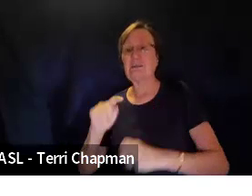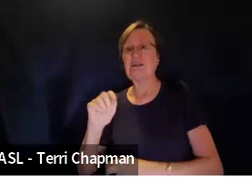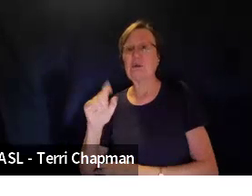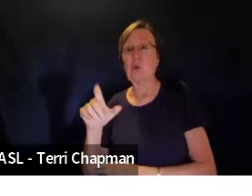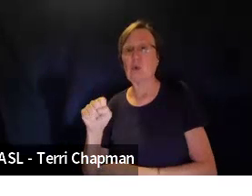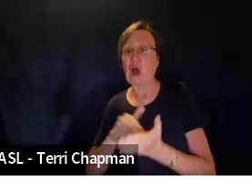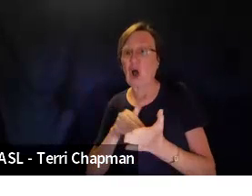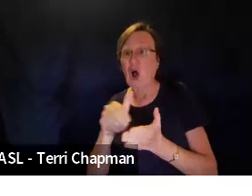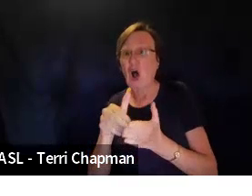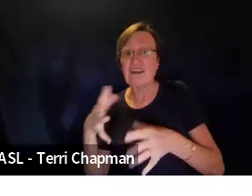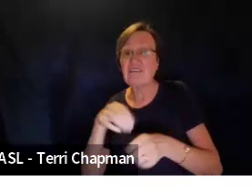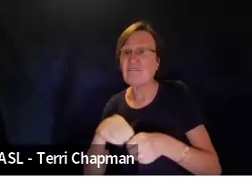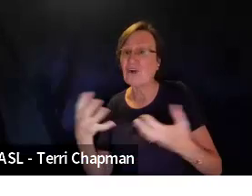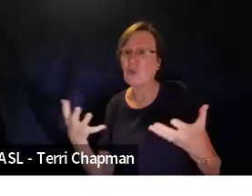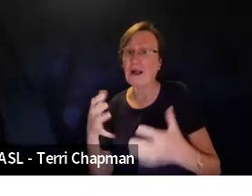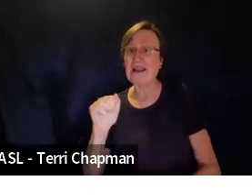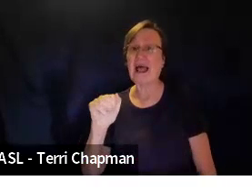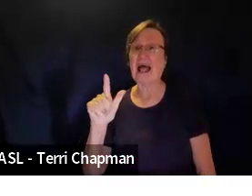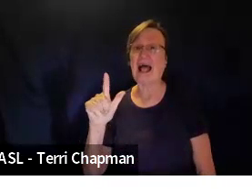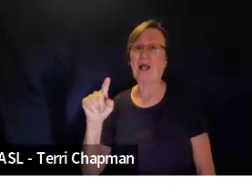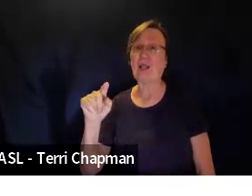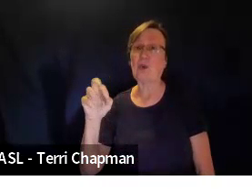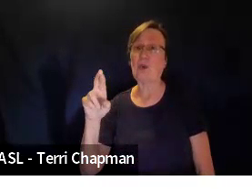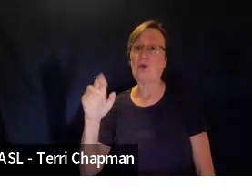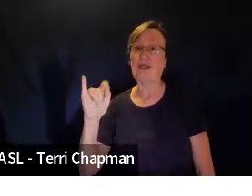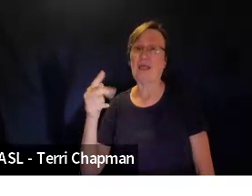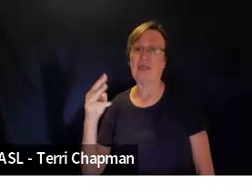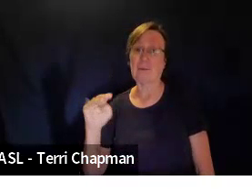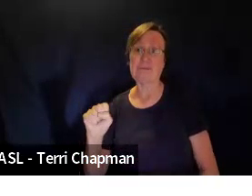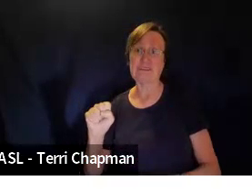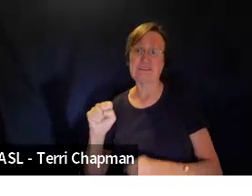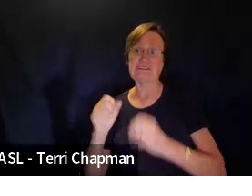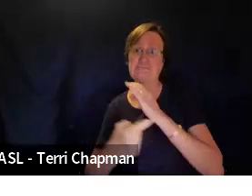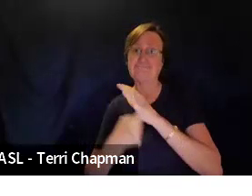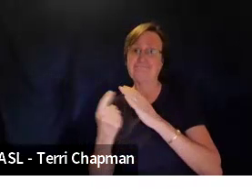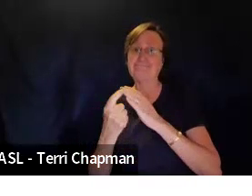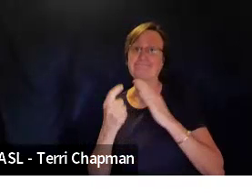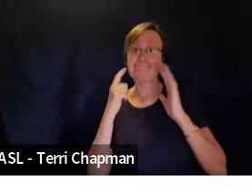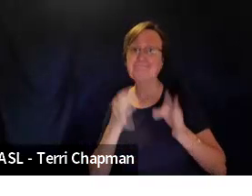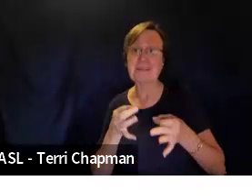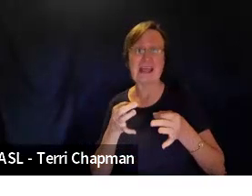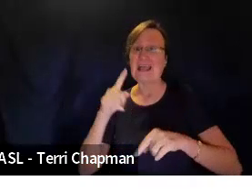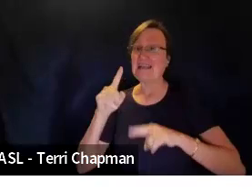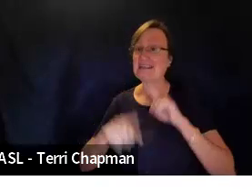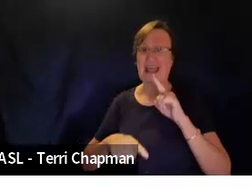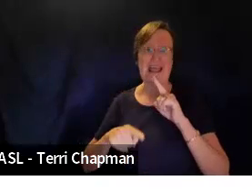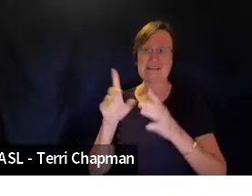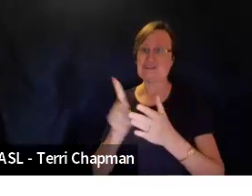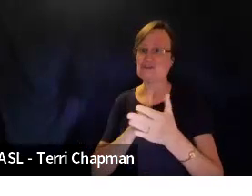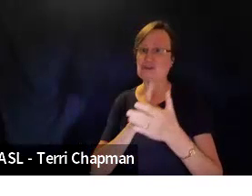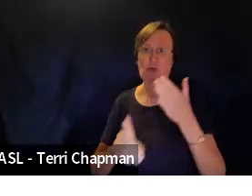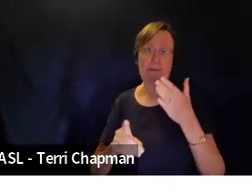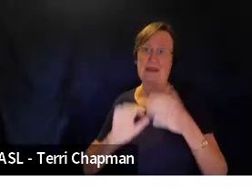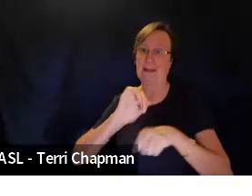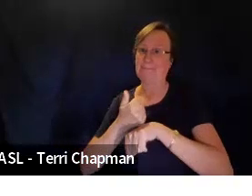Those cannot be used to discriminate on the basis of disability. So what does that mean? So in healthcare, we know